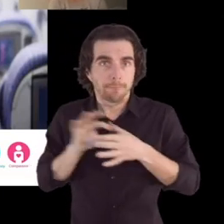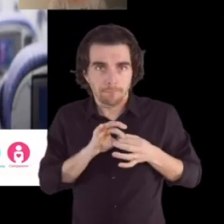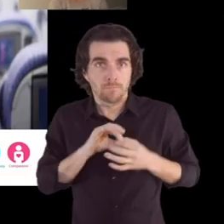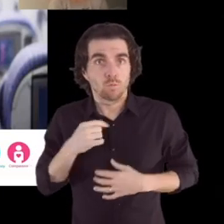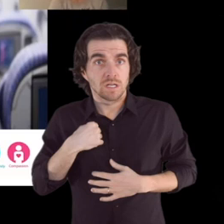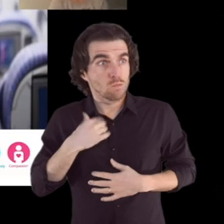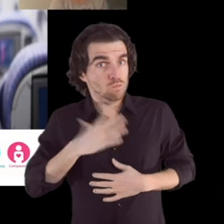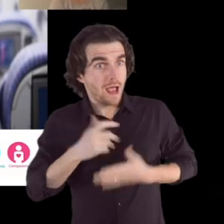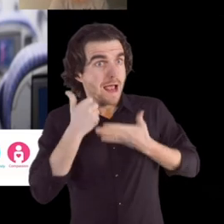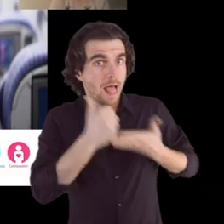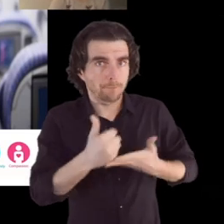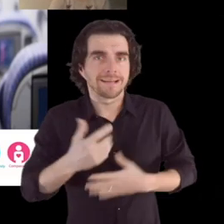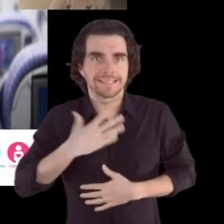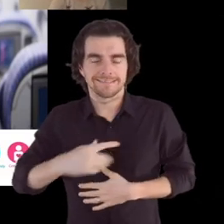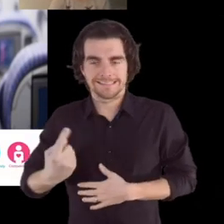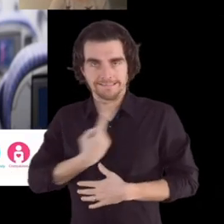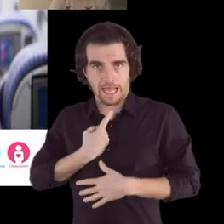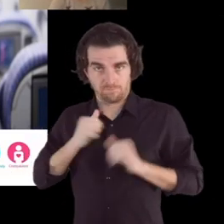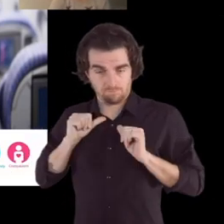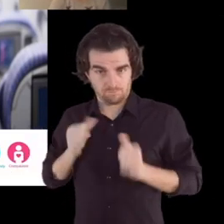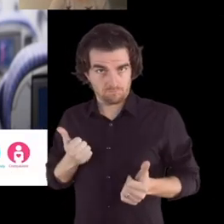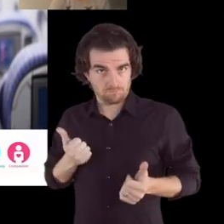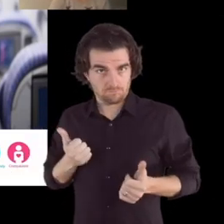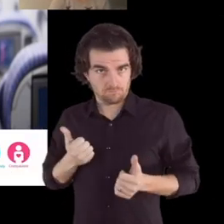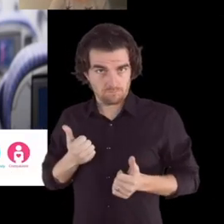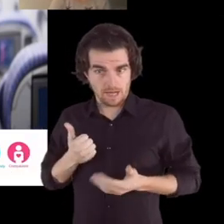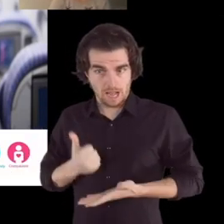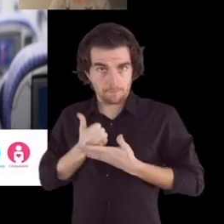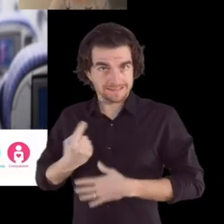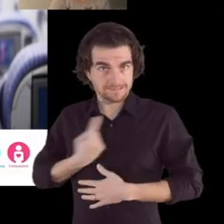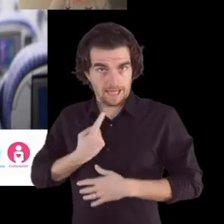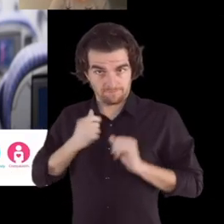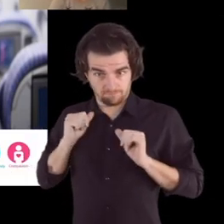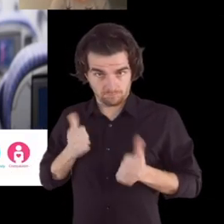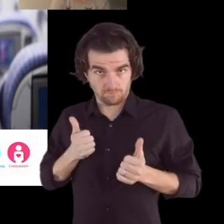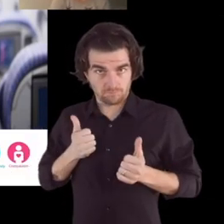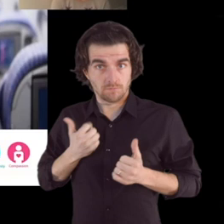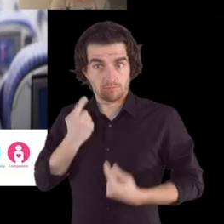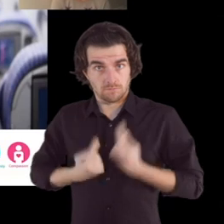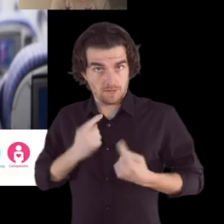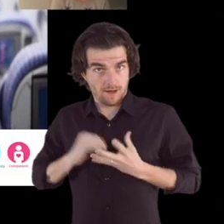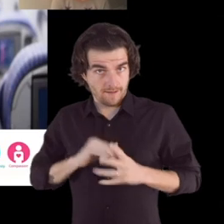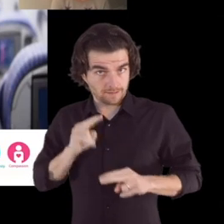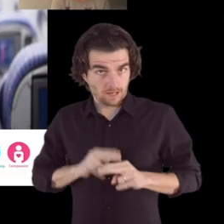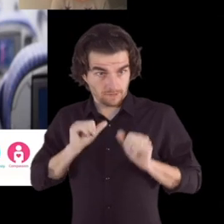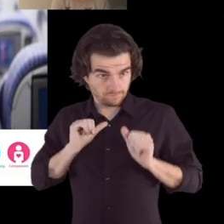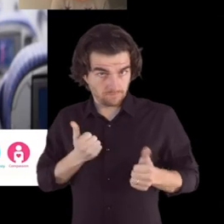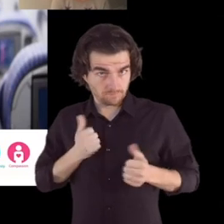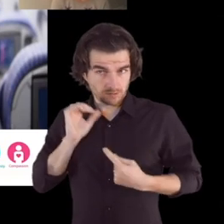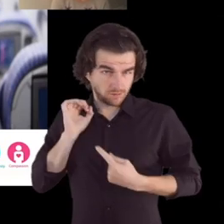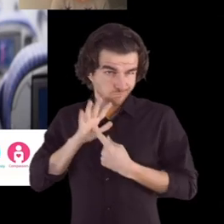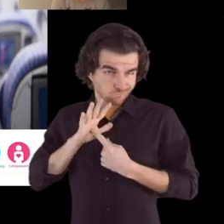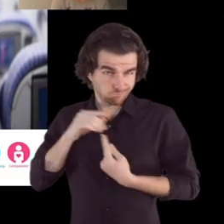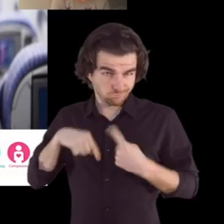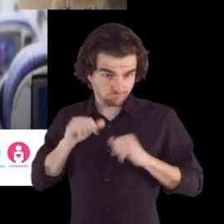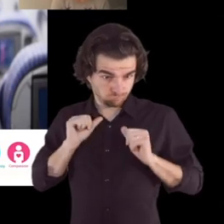to look after other people. And I suppose I just wanted to say that all of our staff in the South Eastern Trust really matter. You know,